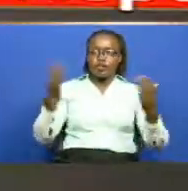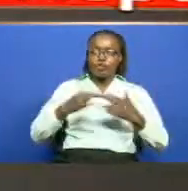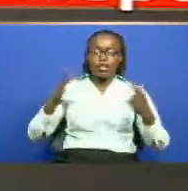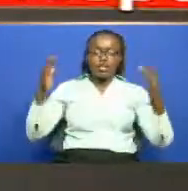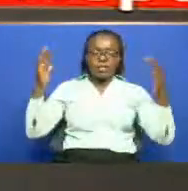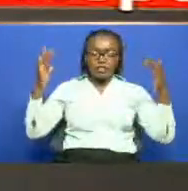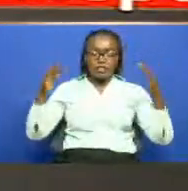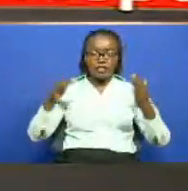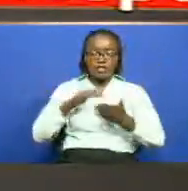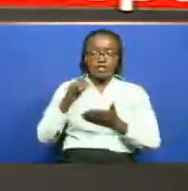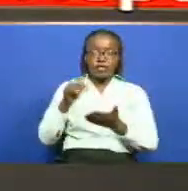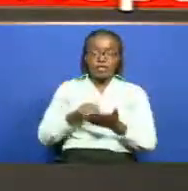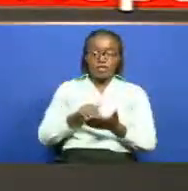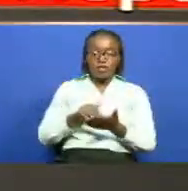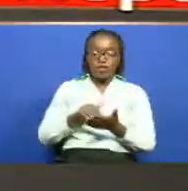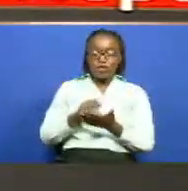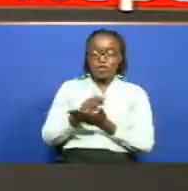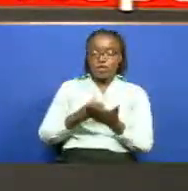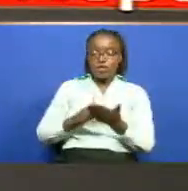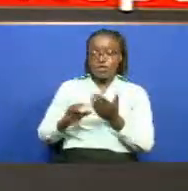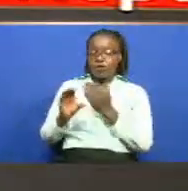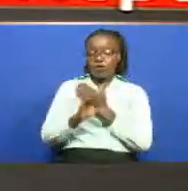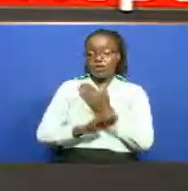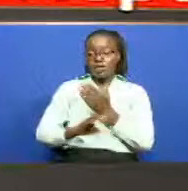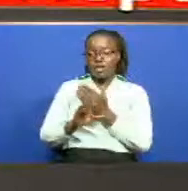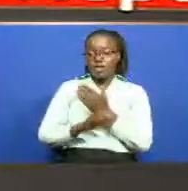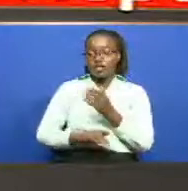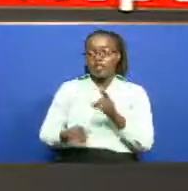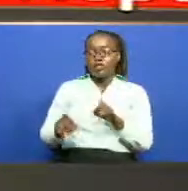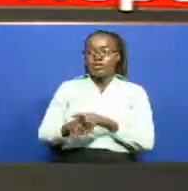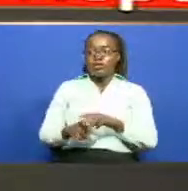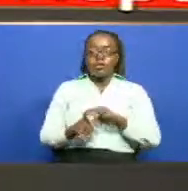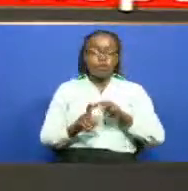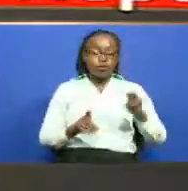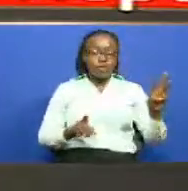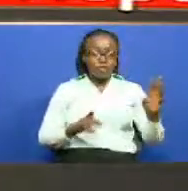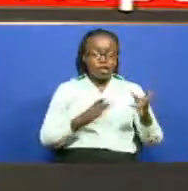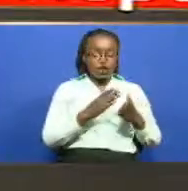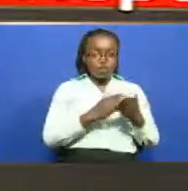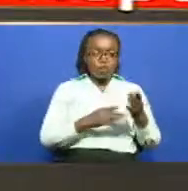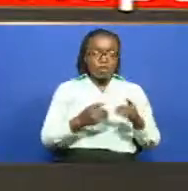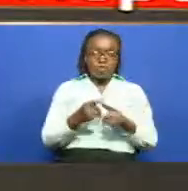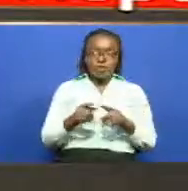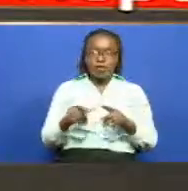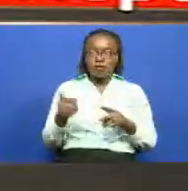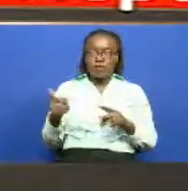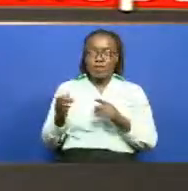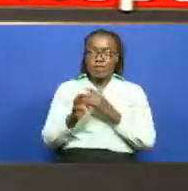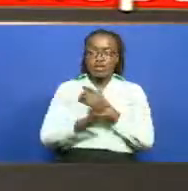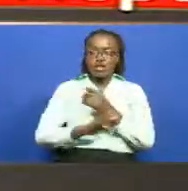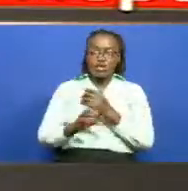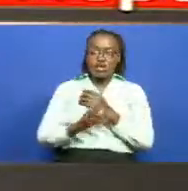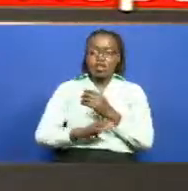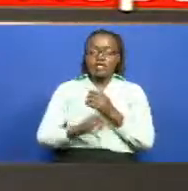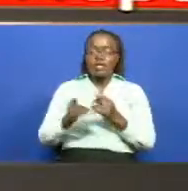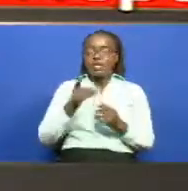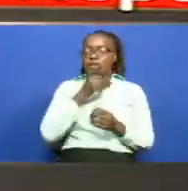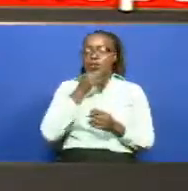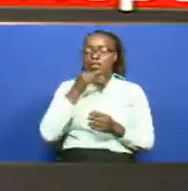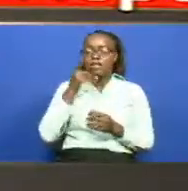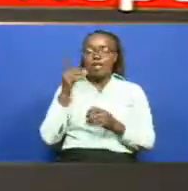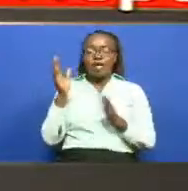in the central highlands of our country and the same in the western region. However, for the rest of our country, there will be dry weather